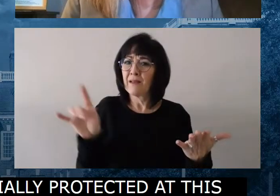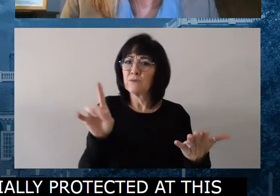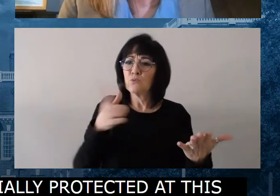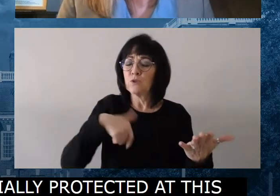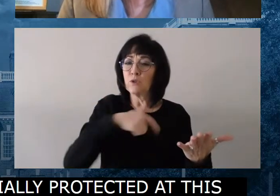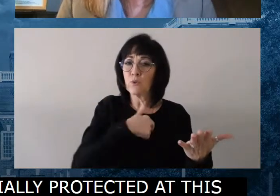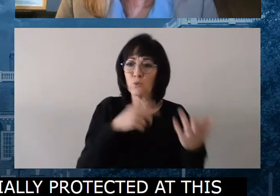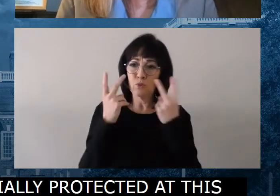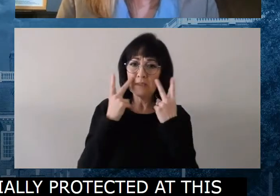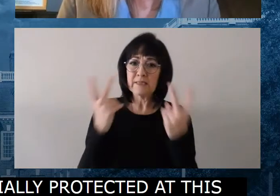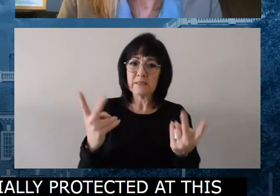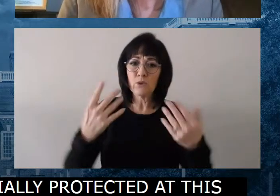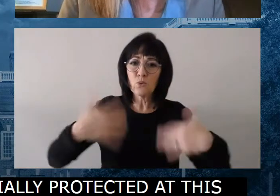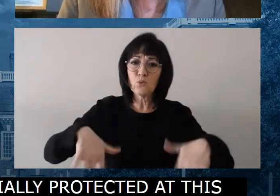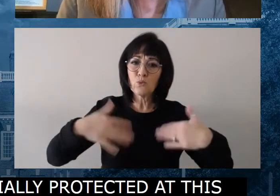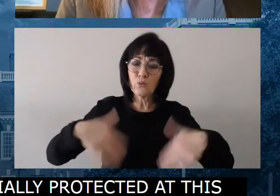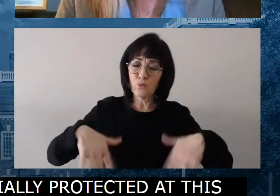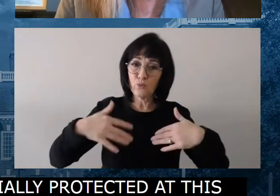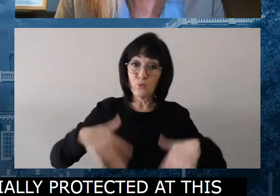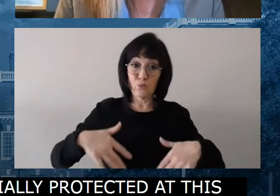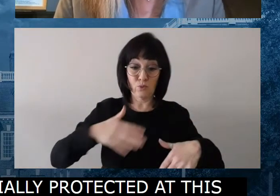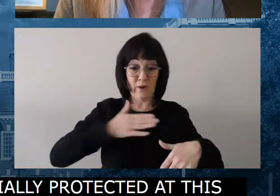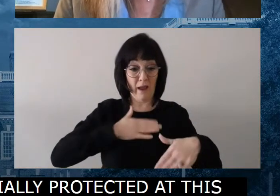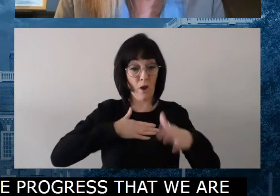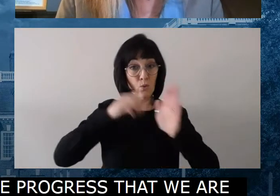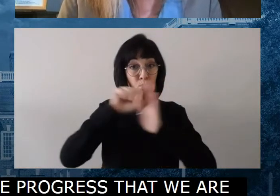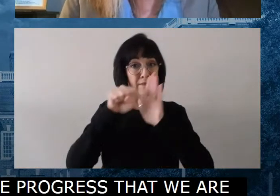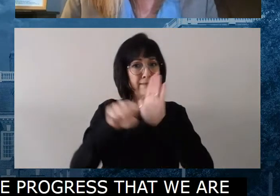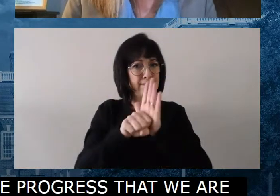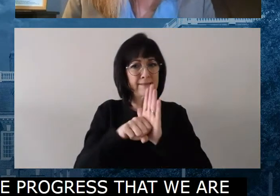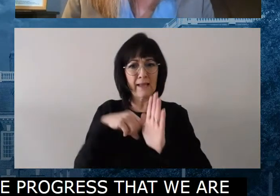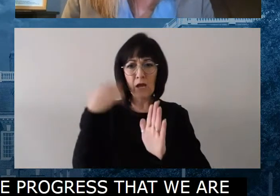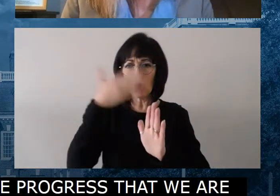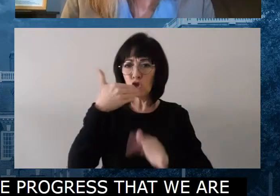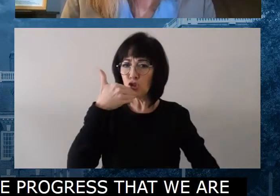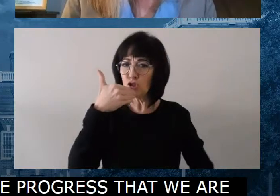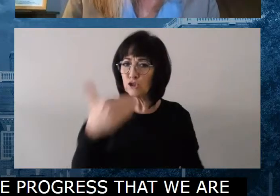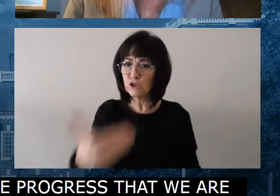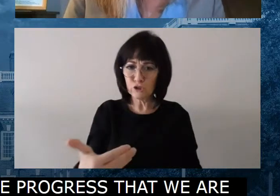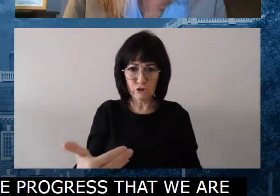that we're making as a state around vaccination.